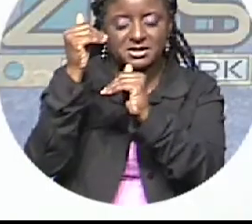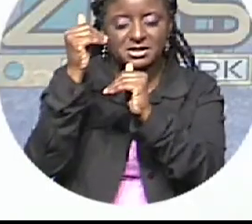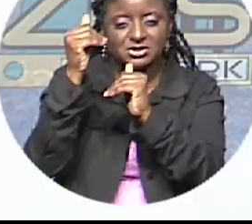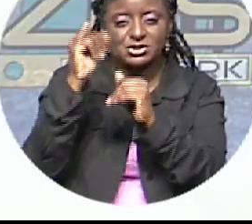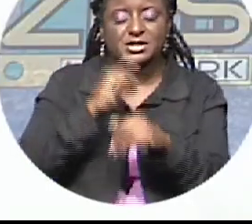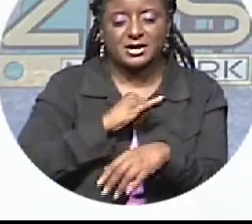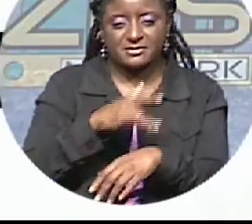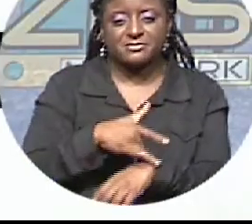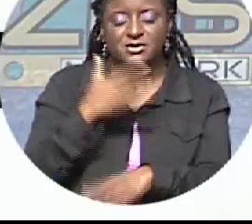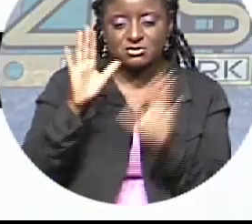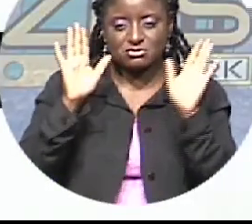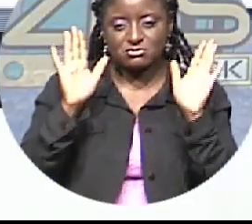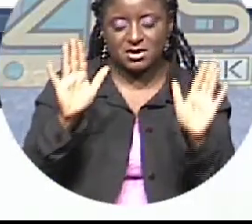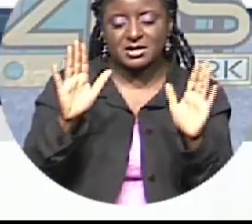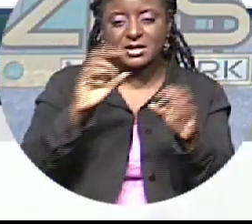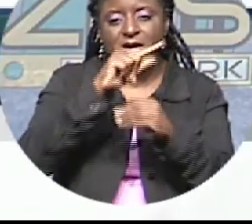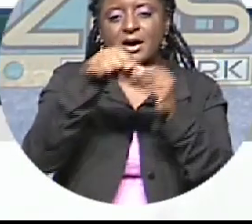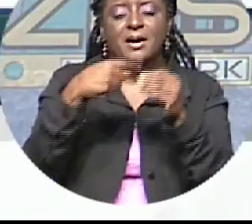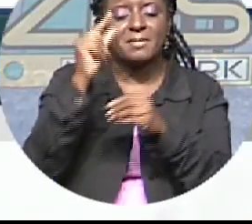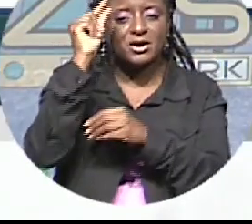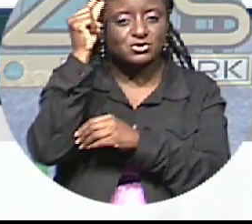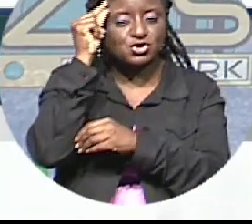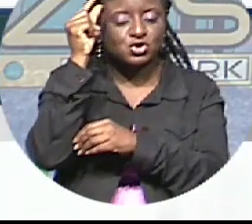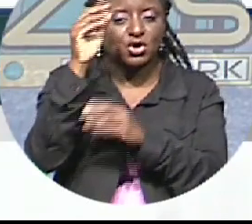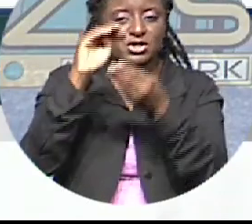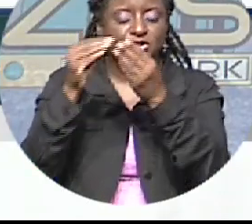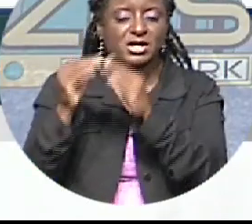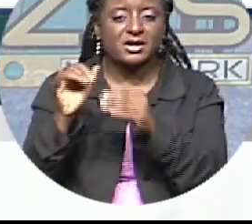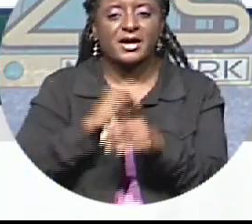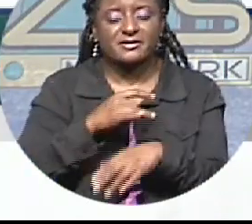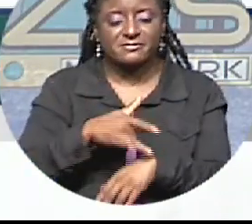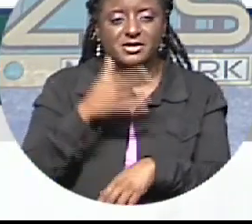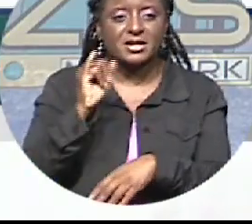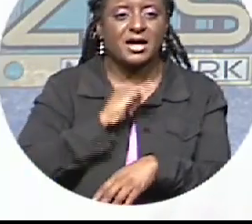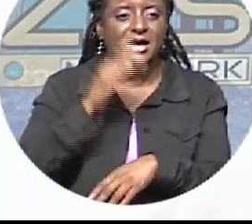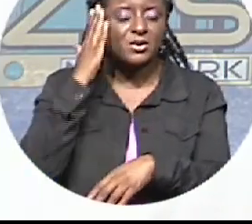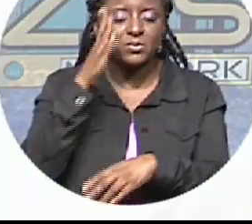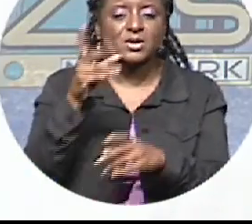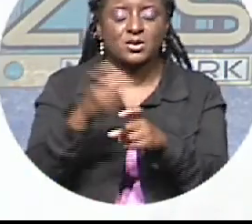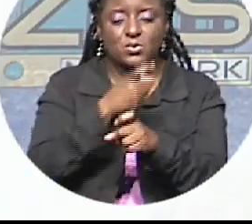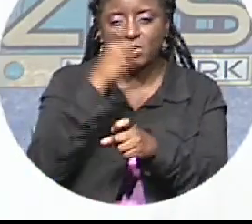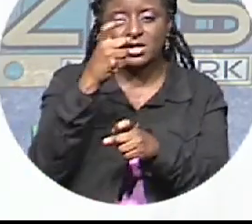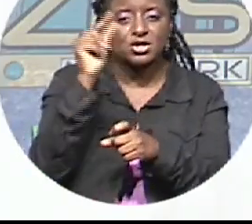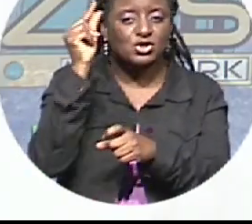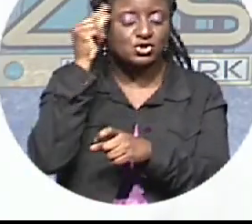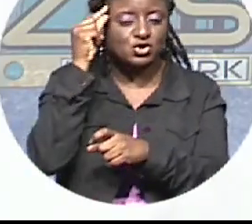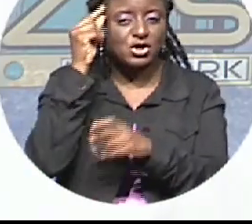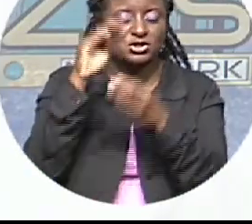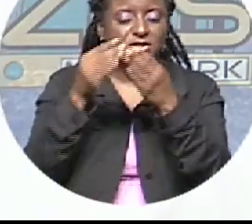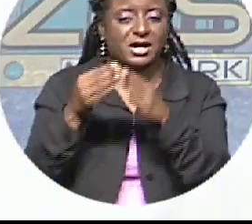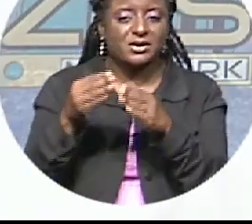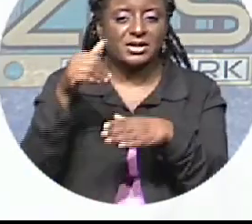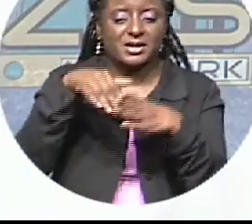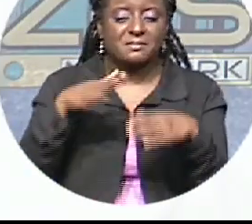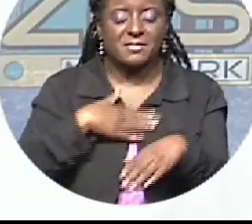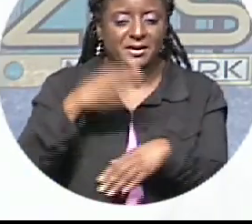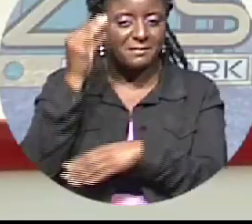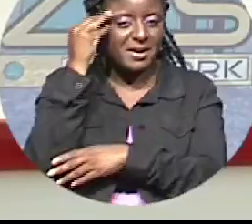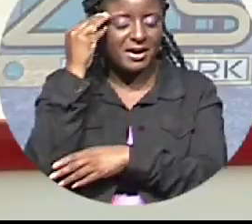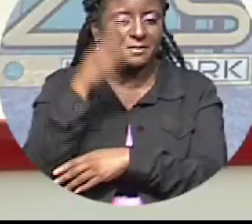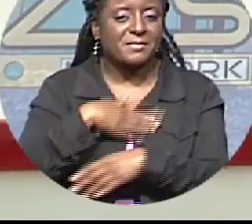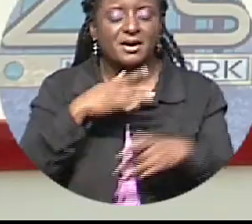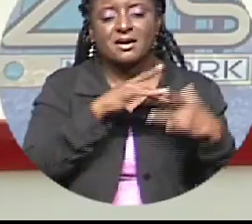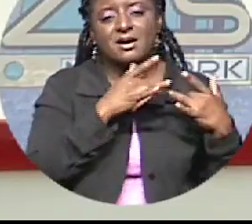great about Georgetown. I feel like I'm going to win Georgetown Regatta. That's in my mind, my heart, and I'm going to work